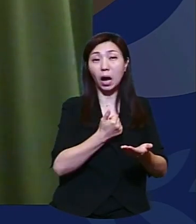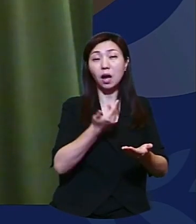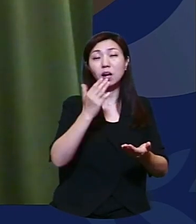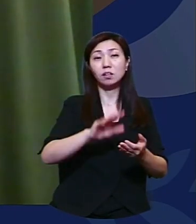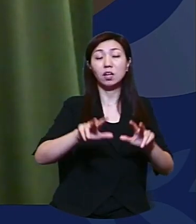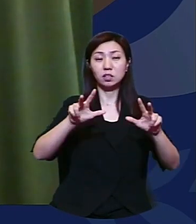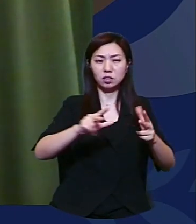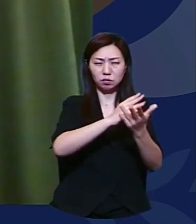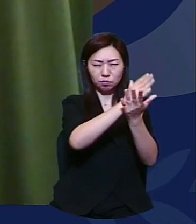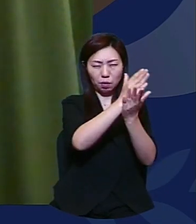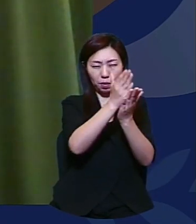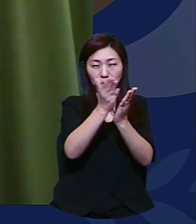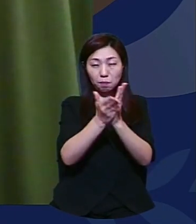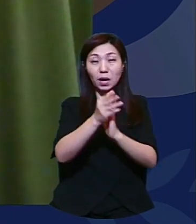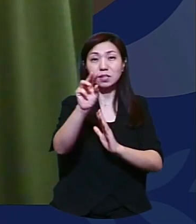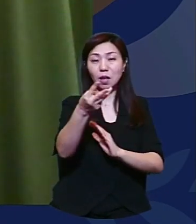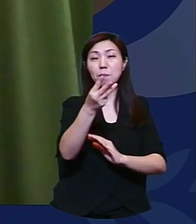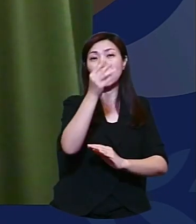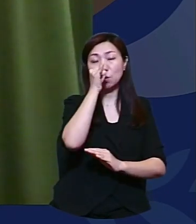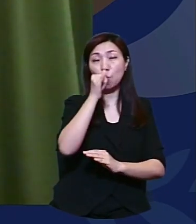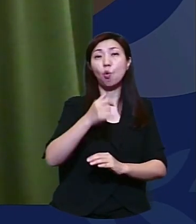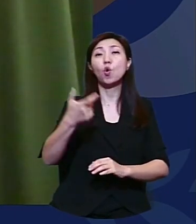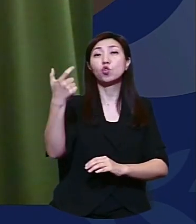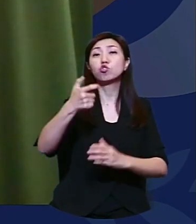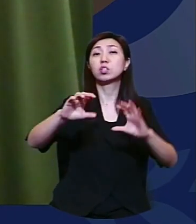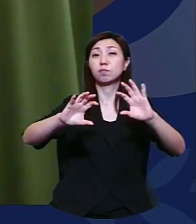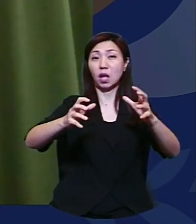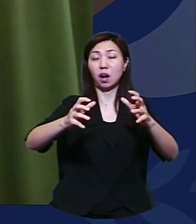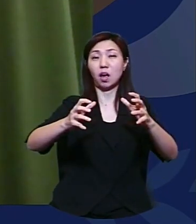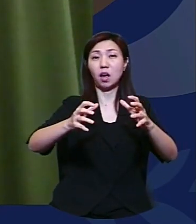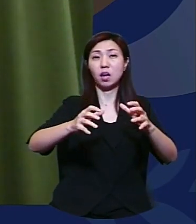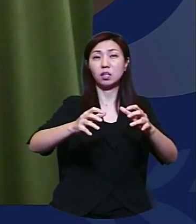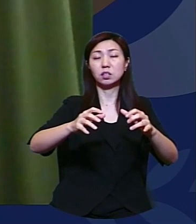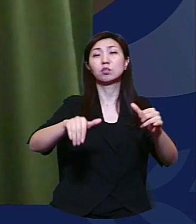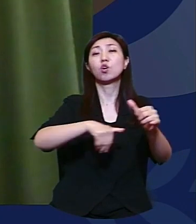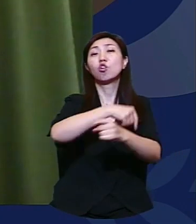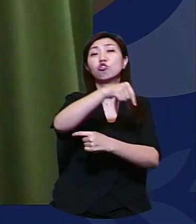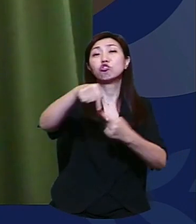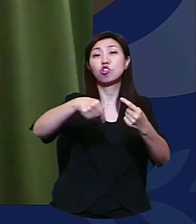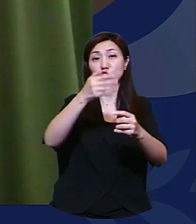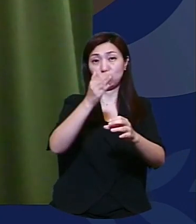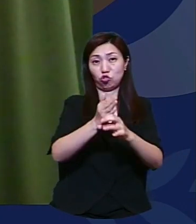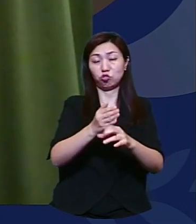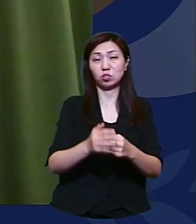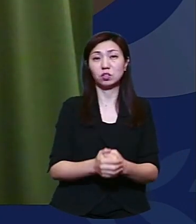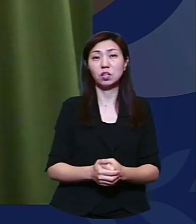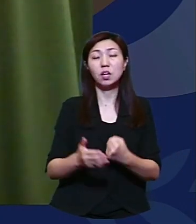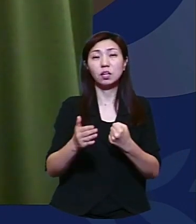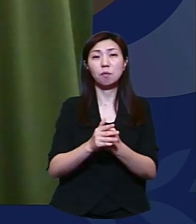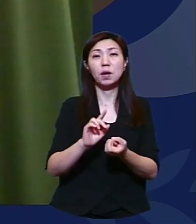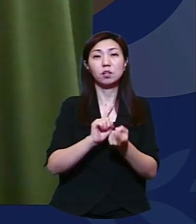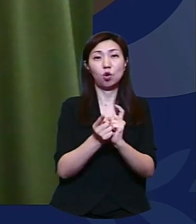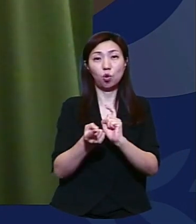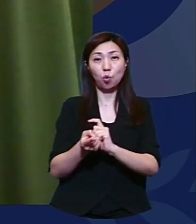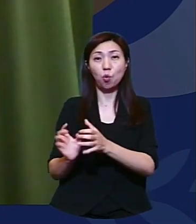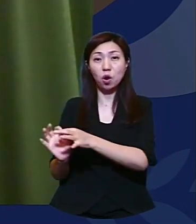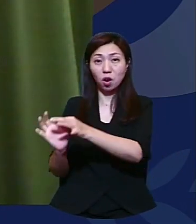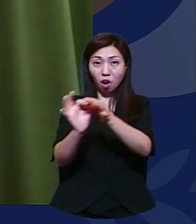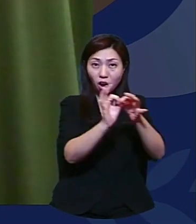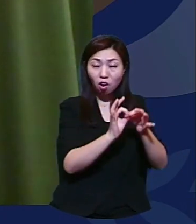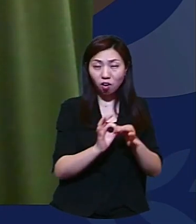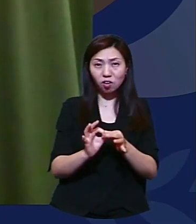60 countries, a lot of them really being built organically from the ground up, where you have